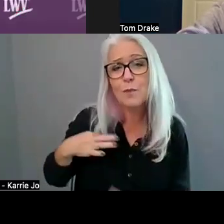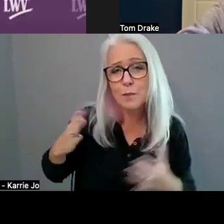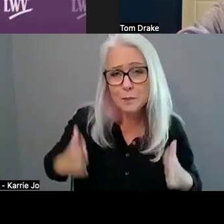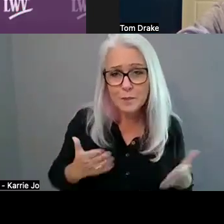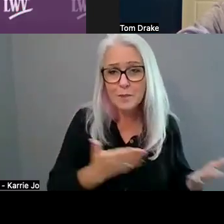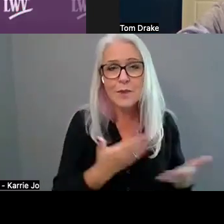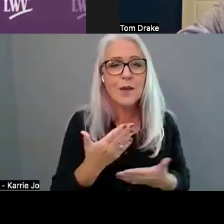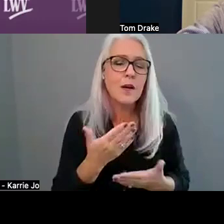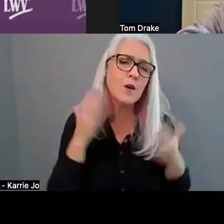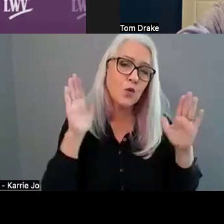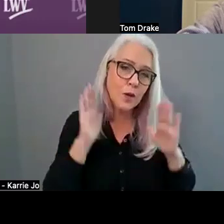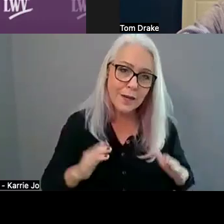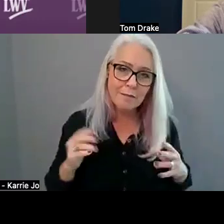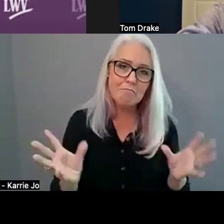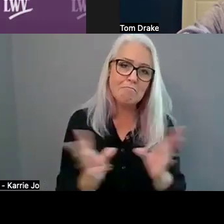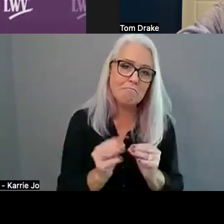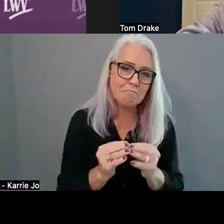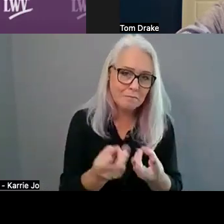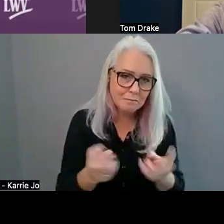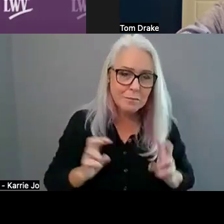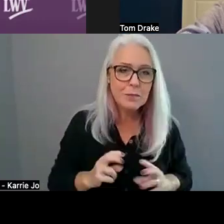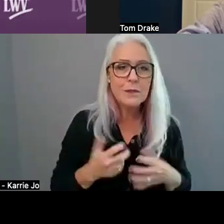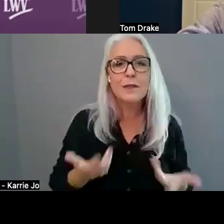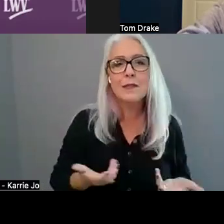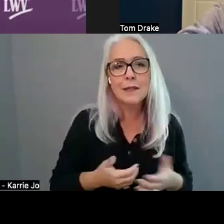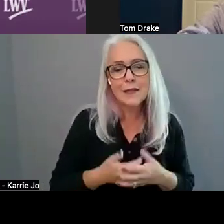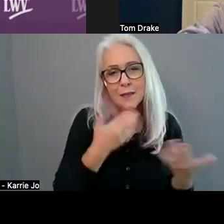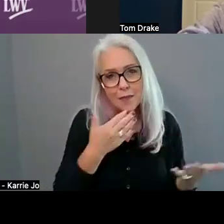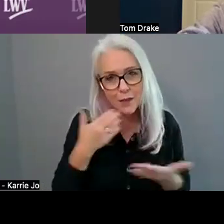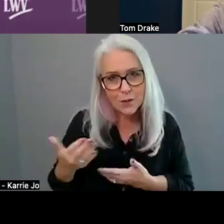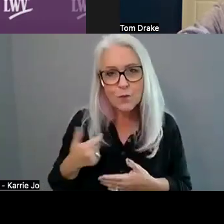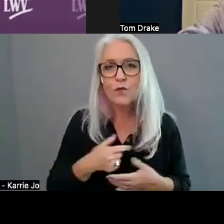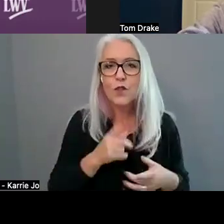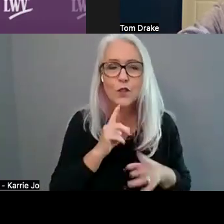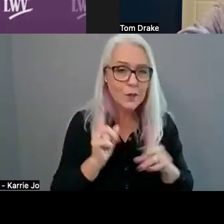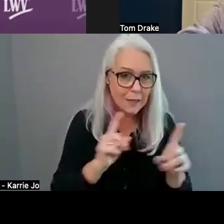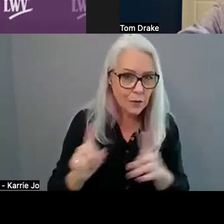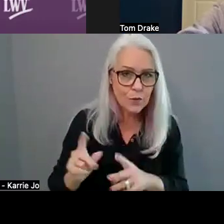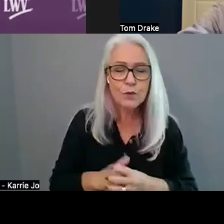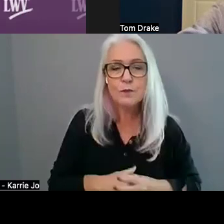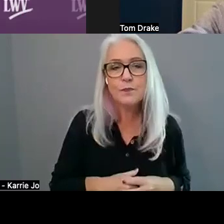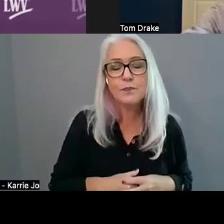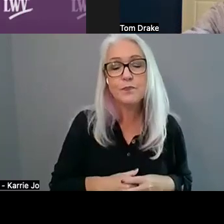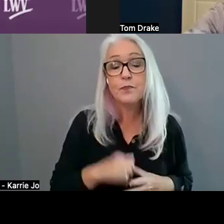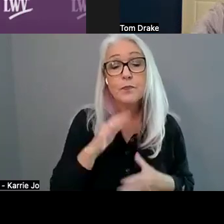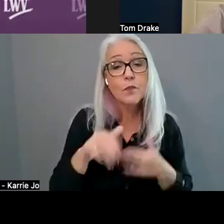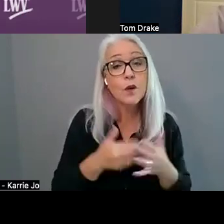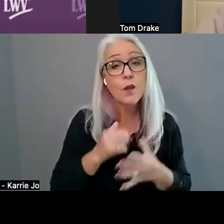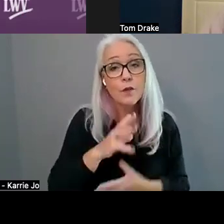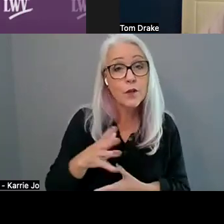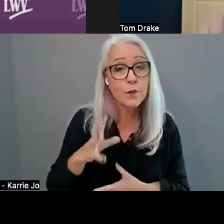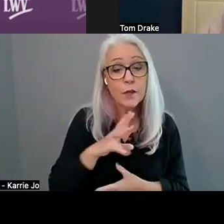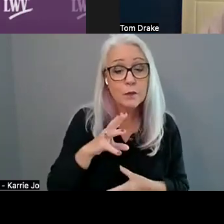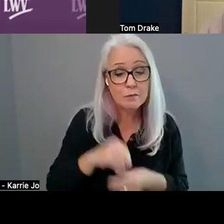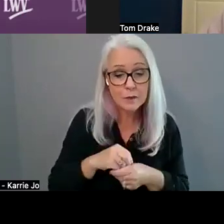wonderful forum and their civility responding to the questions. I'd like to remind all the participants that the election